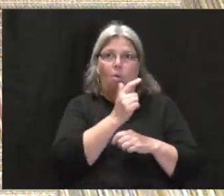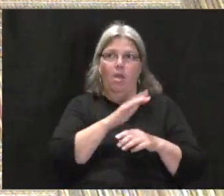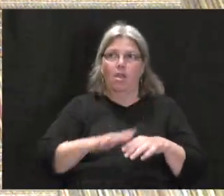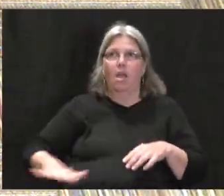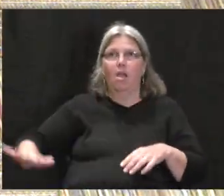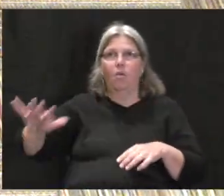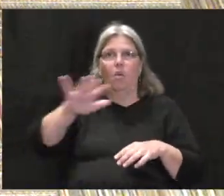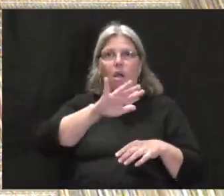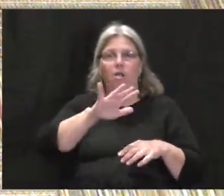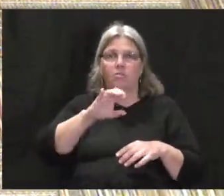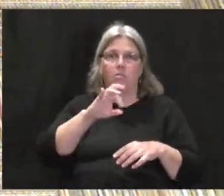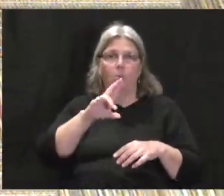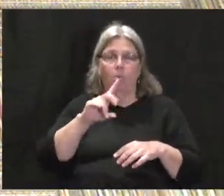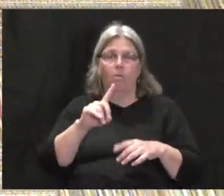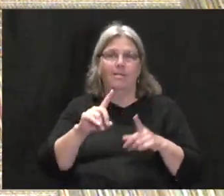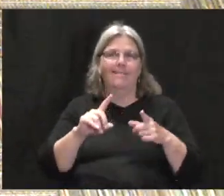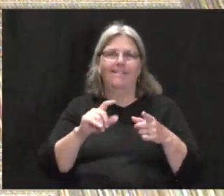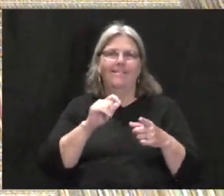Sorry.